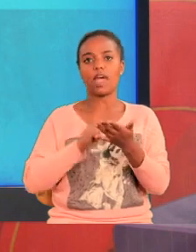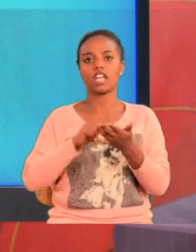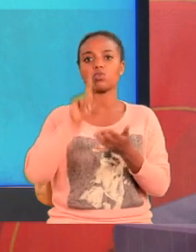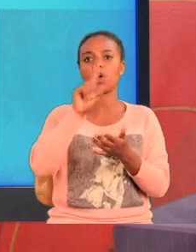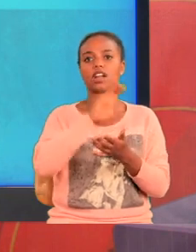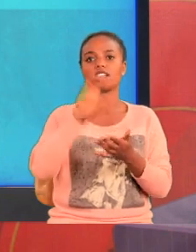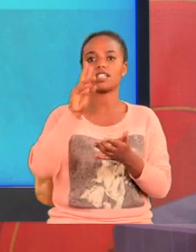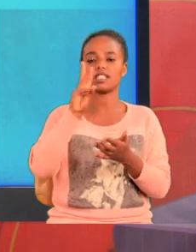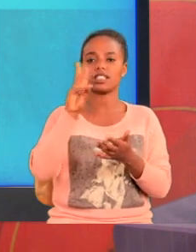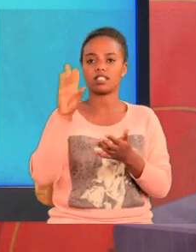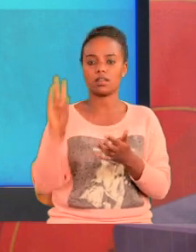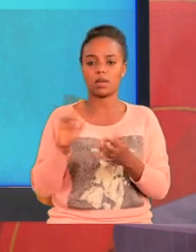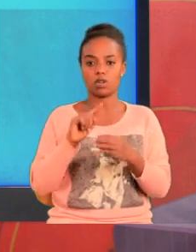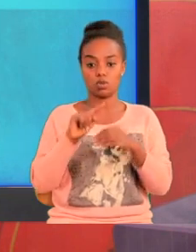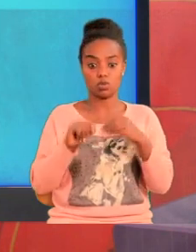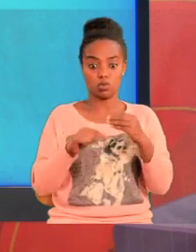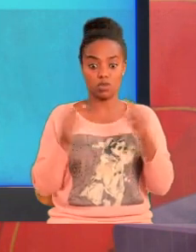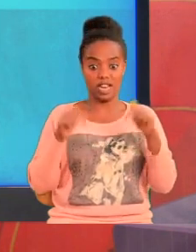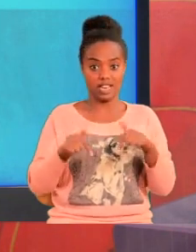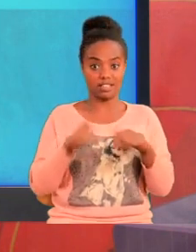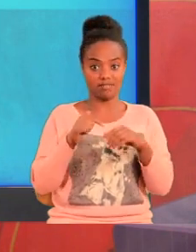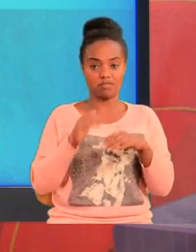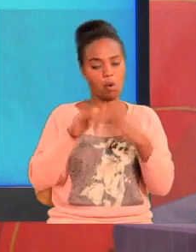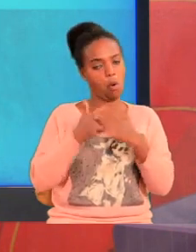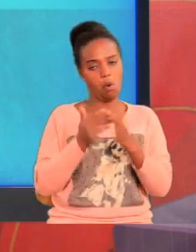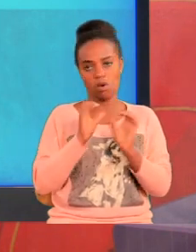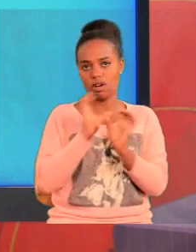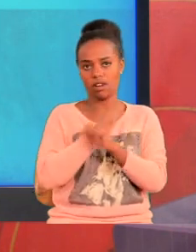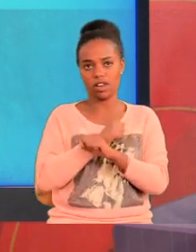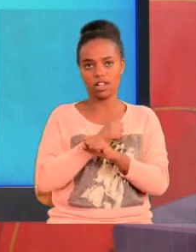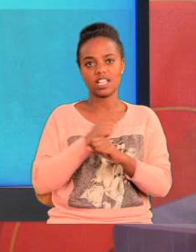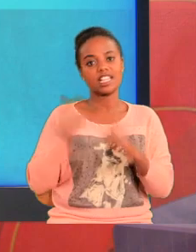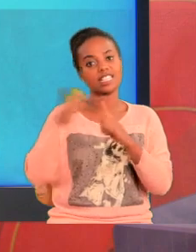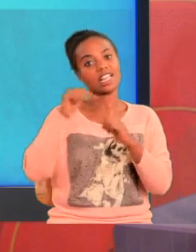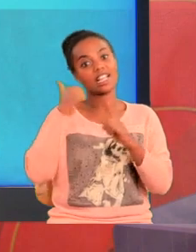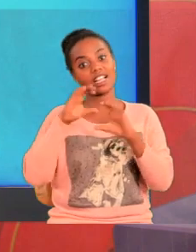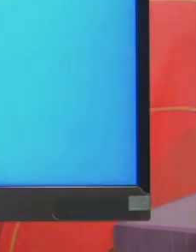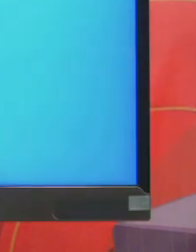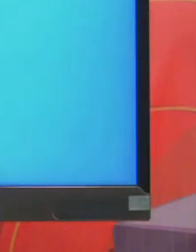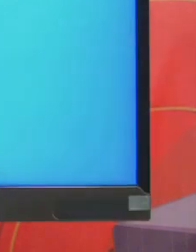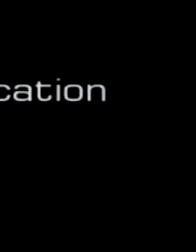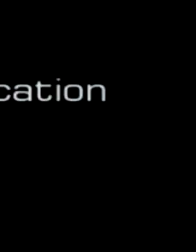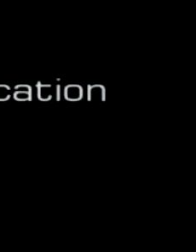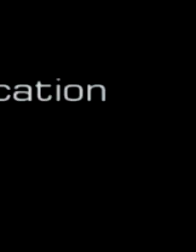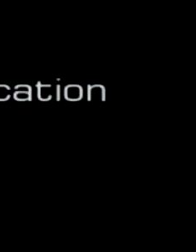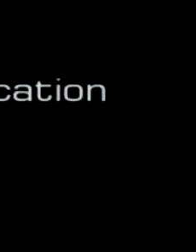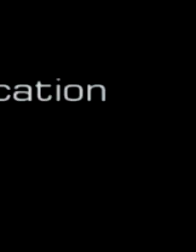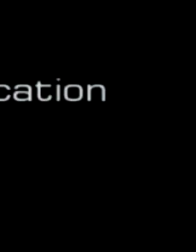167. This is all about today's lesson. Until next lecture class, goodbye.